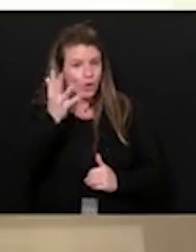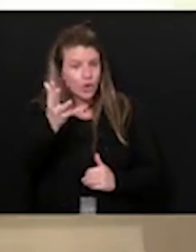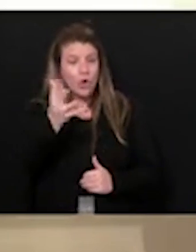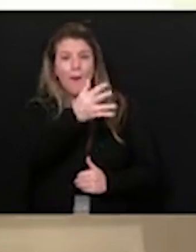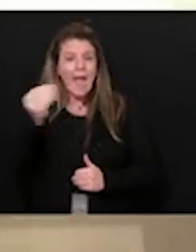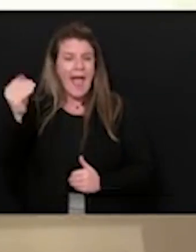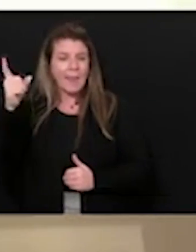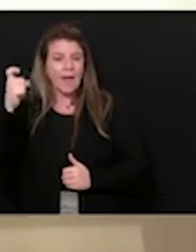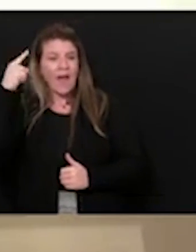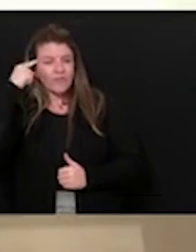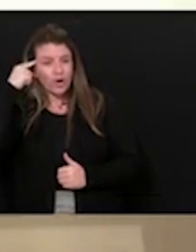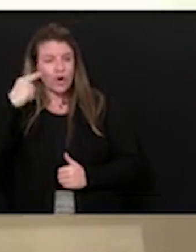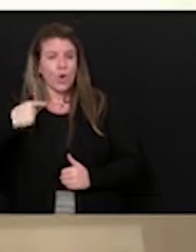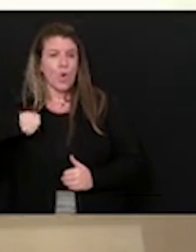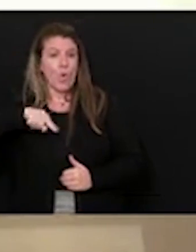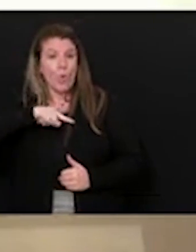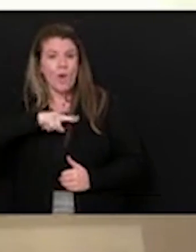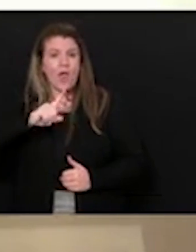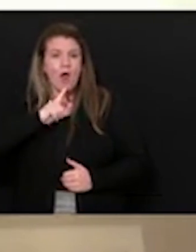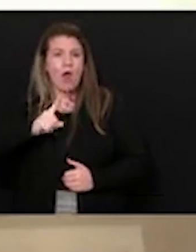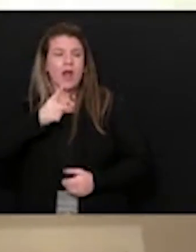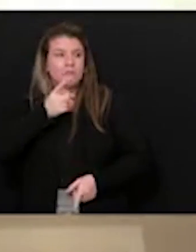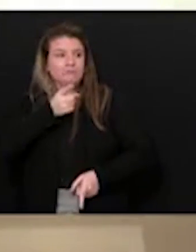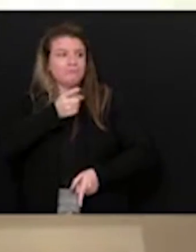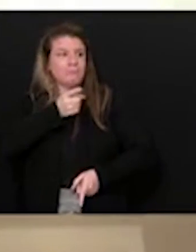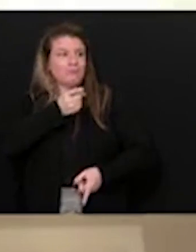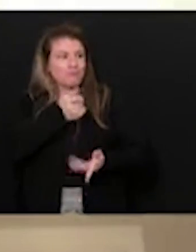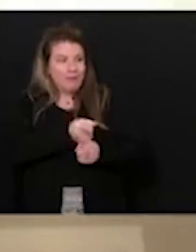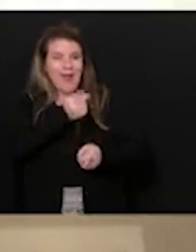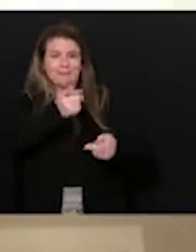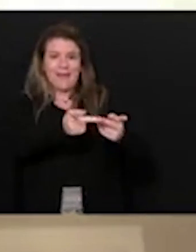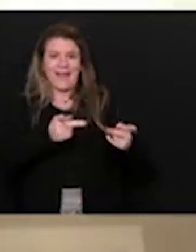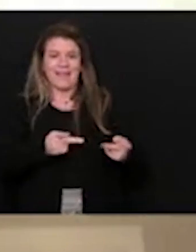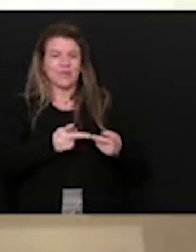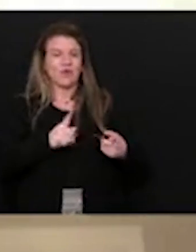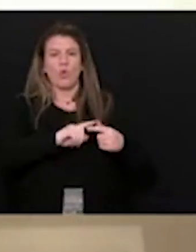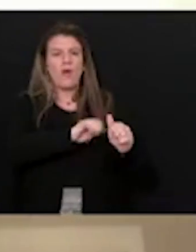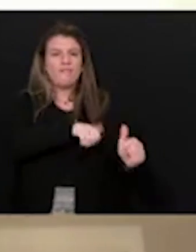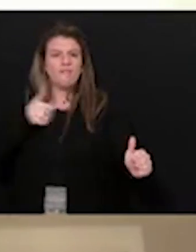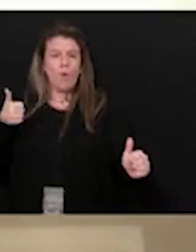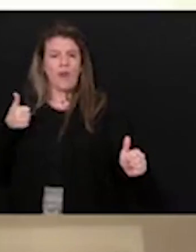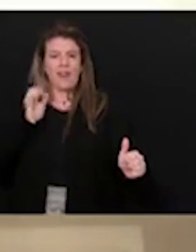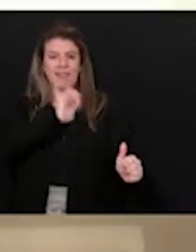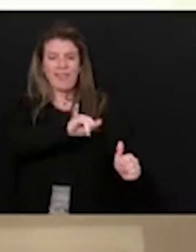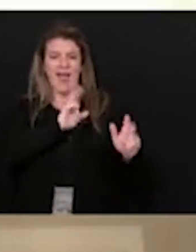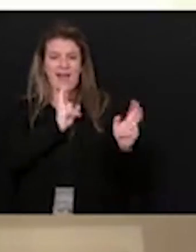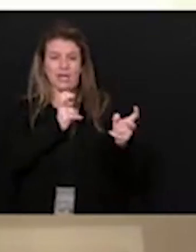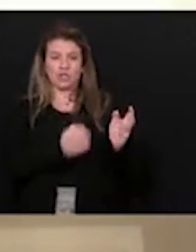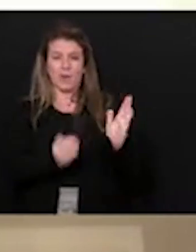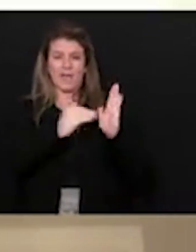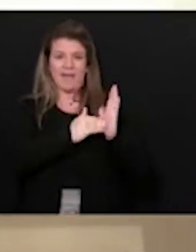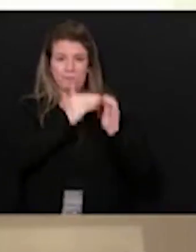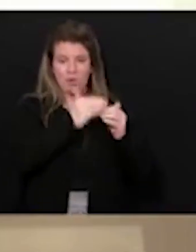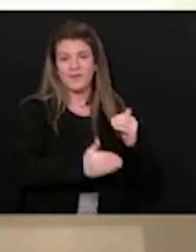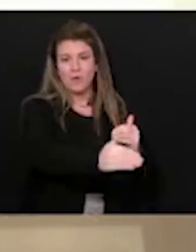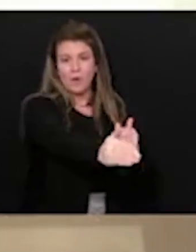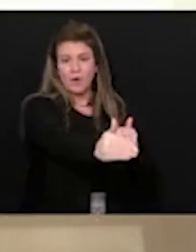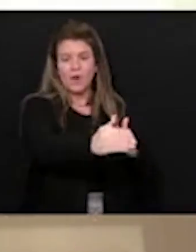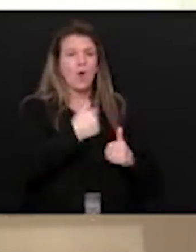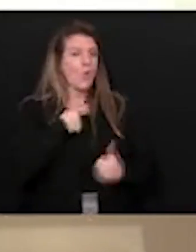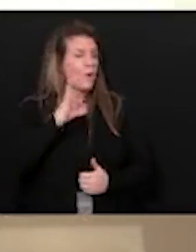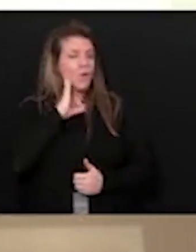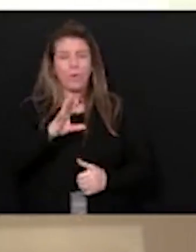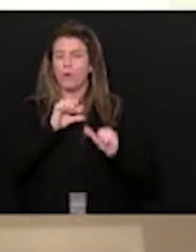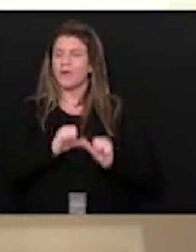that we are in a good place to avoid another issue like this going forward, and we will